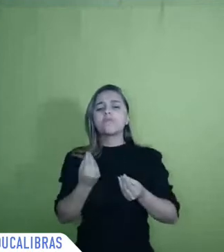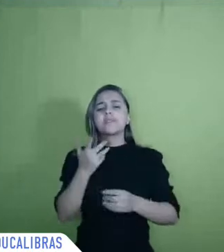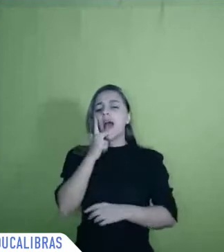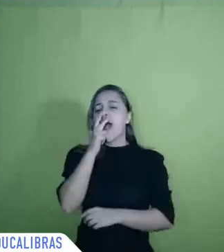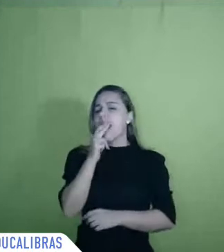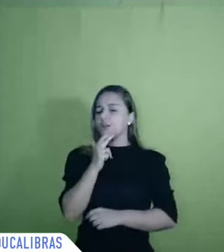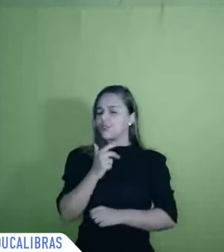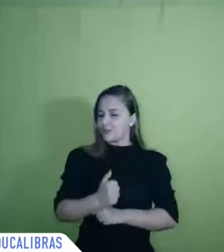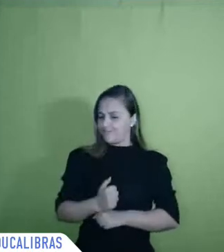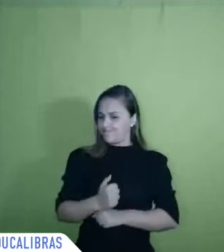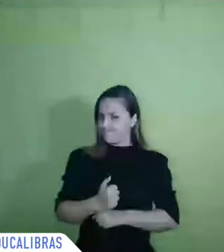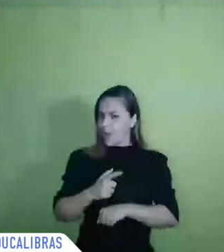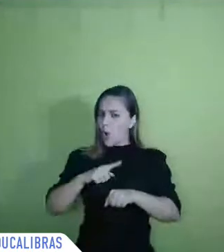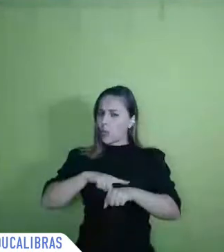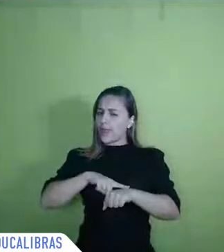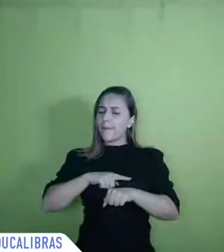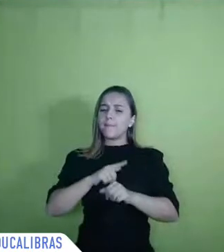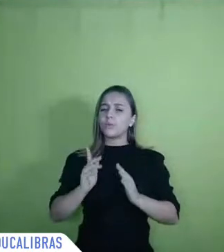country?